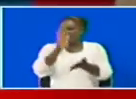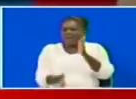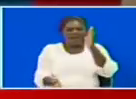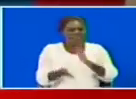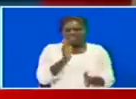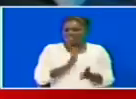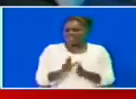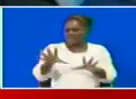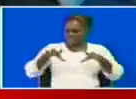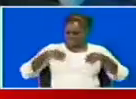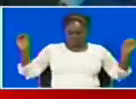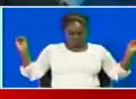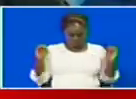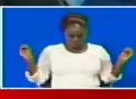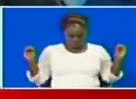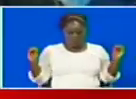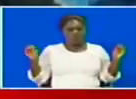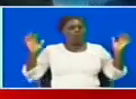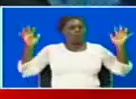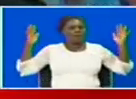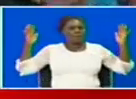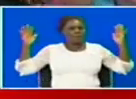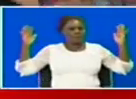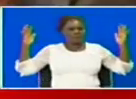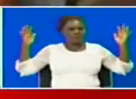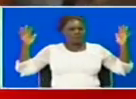about it